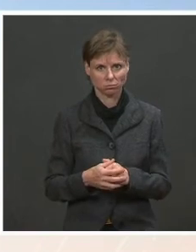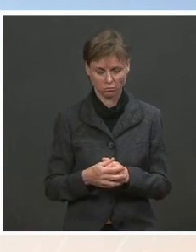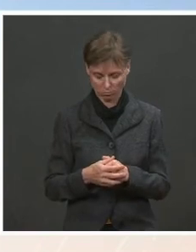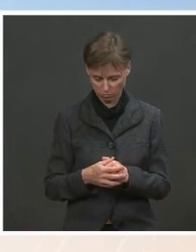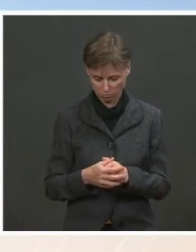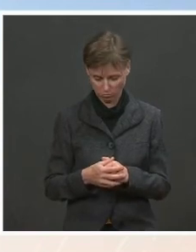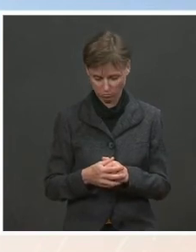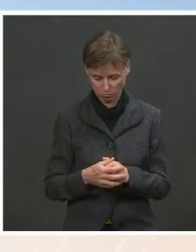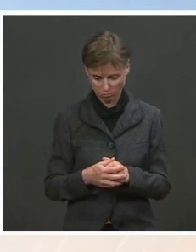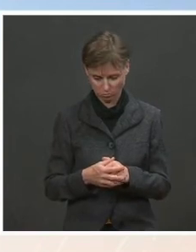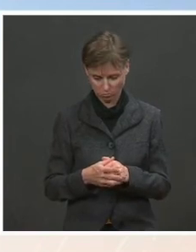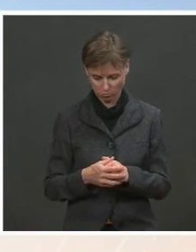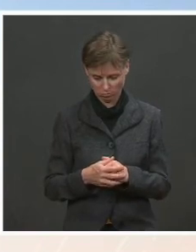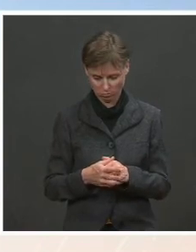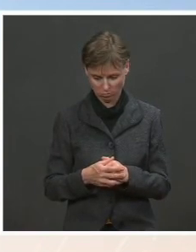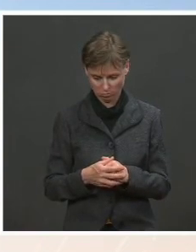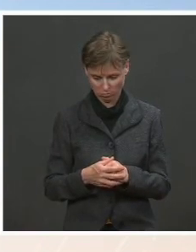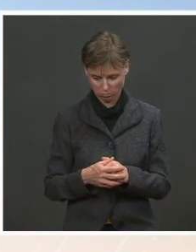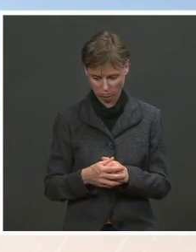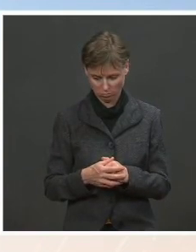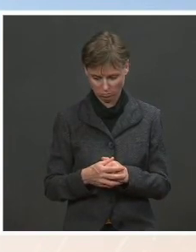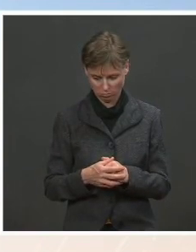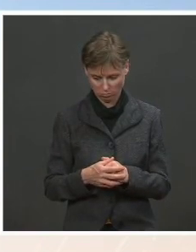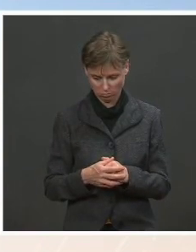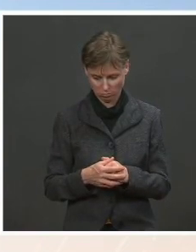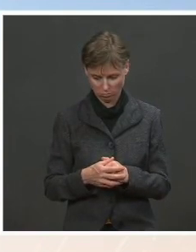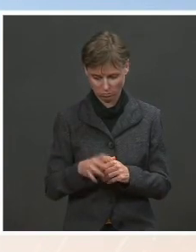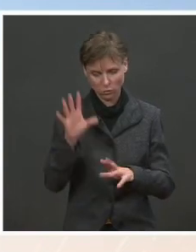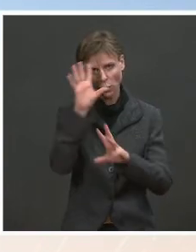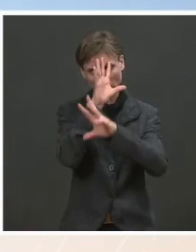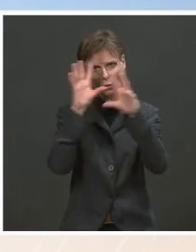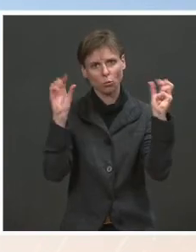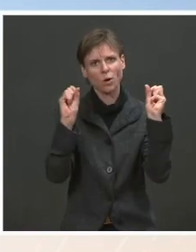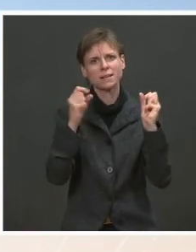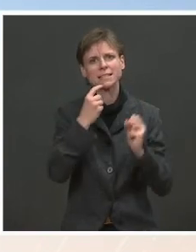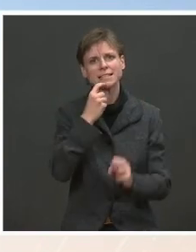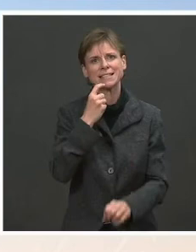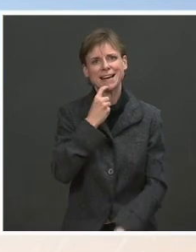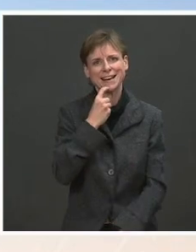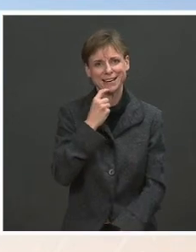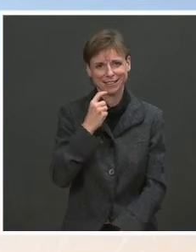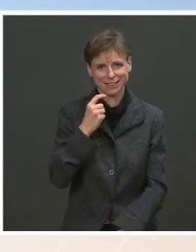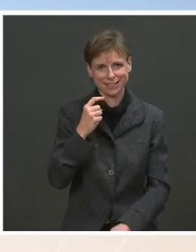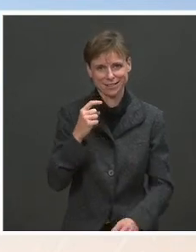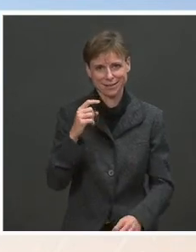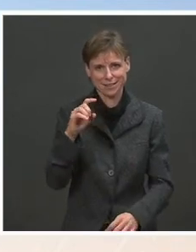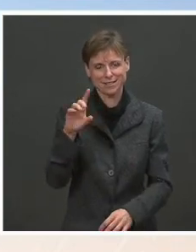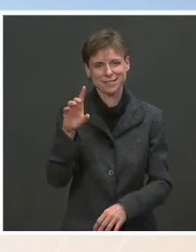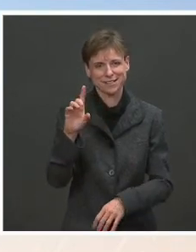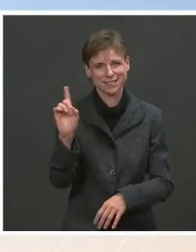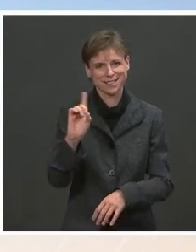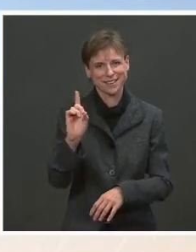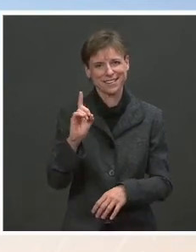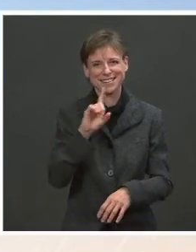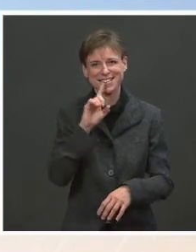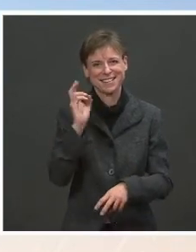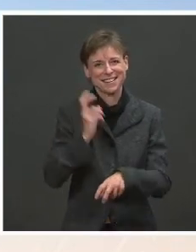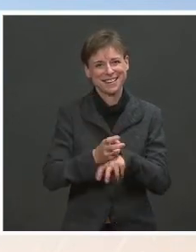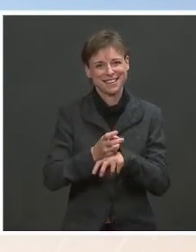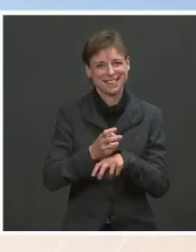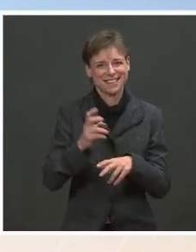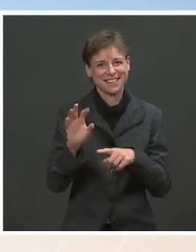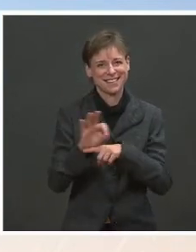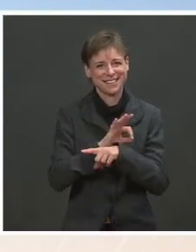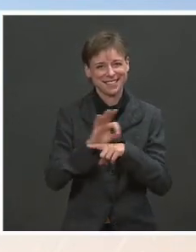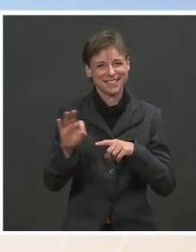the president said that democracy is having a hard time functioning. Can you clarify, was he just talking there about the